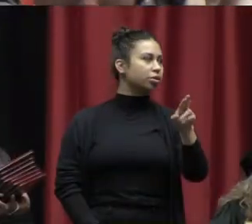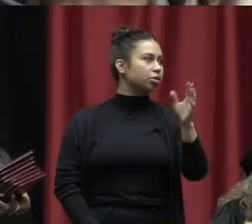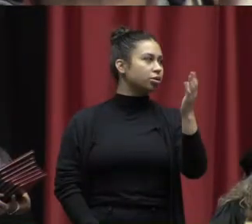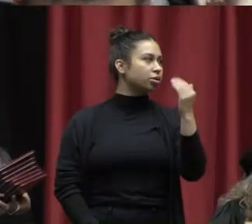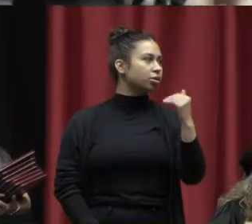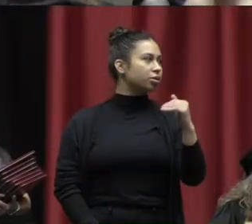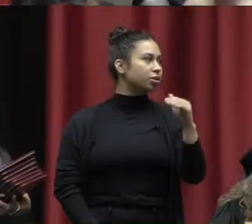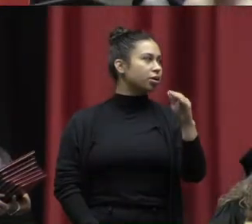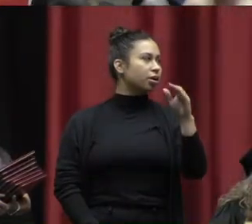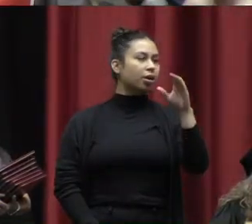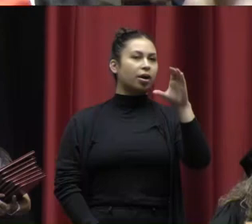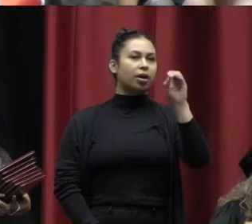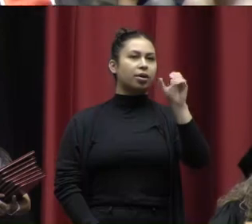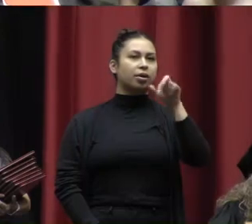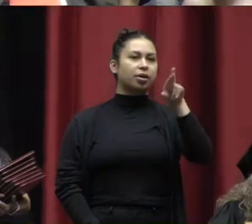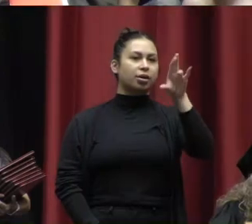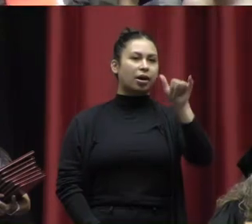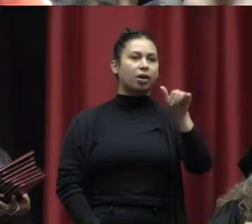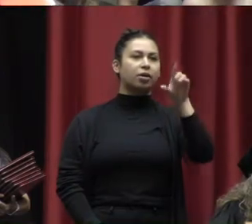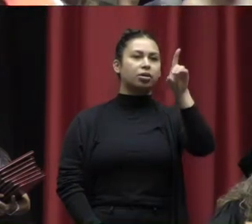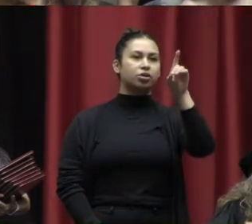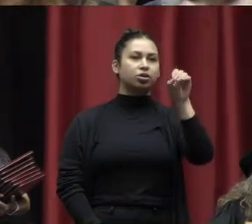Carrie Dufault.